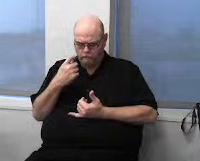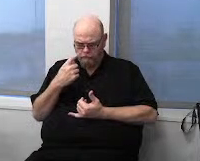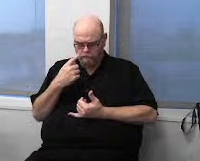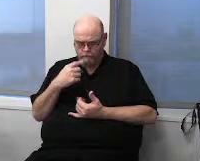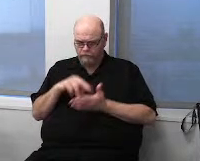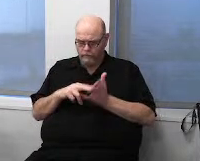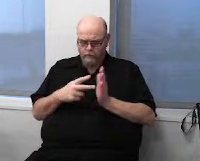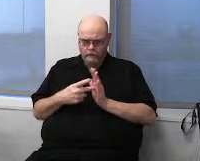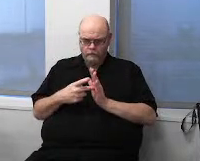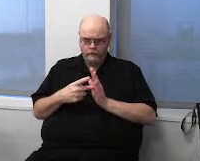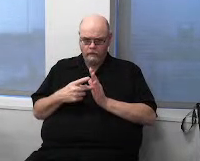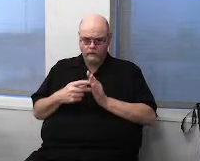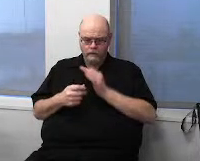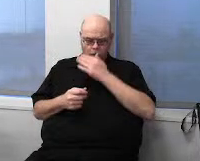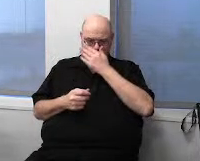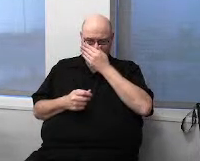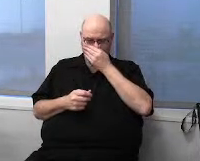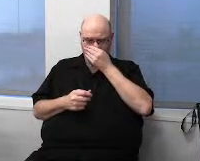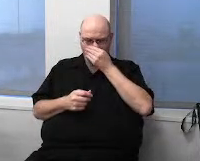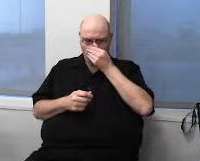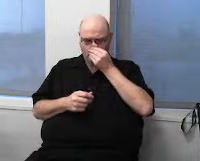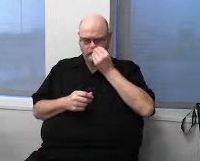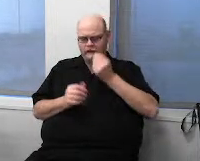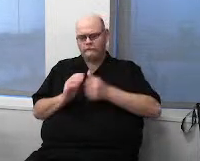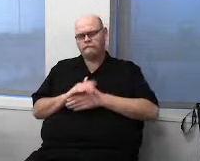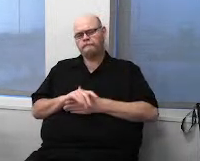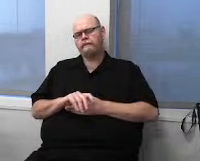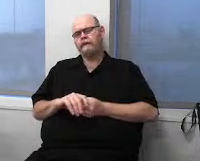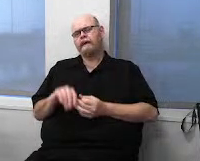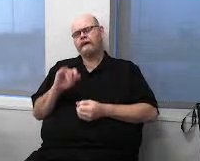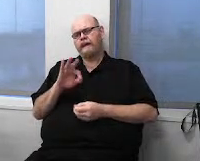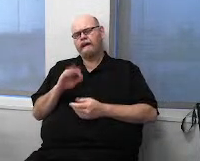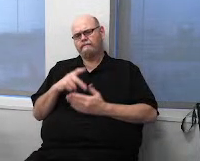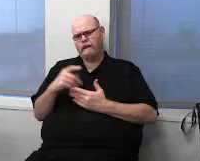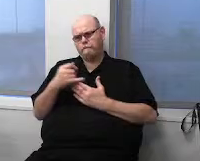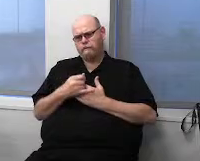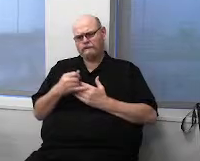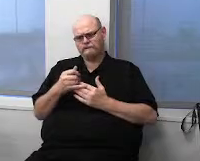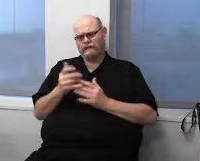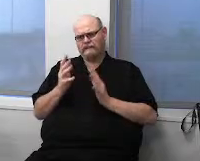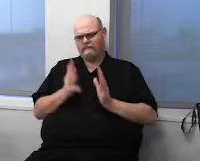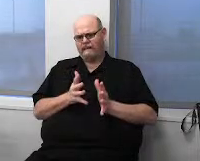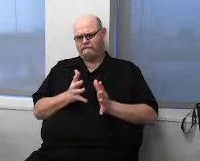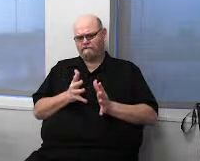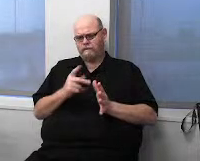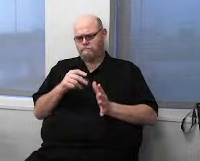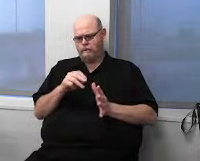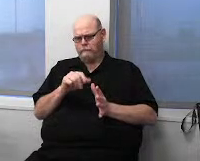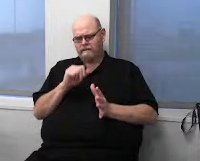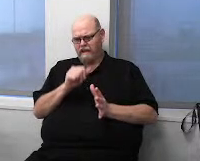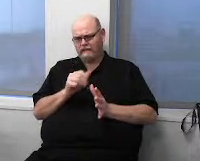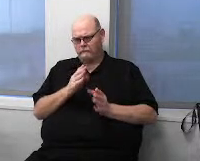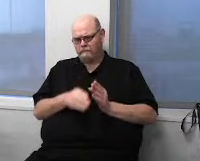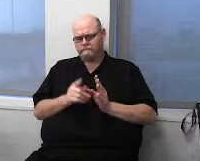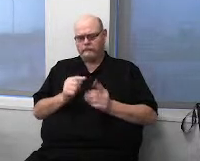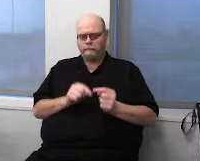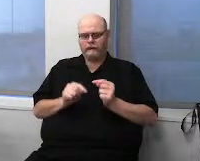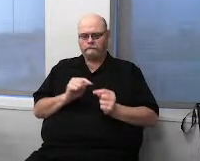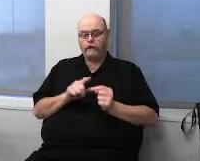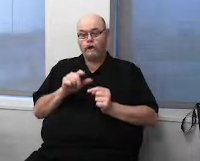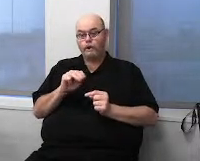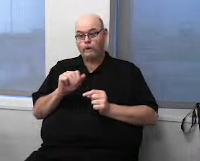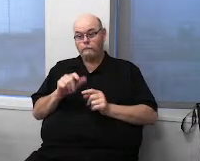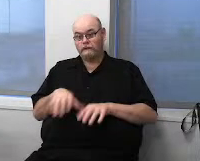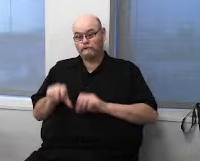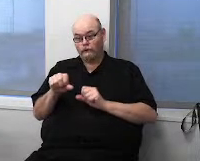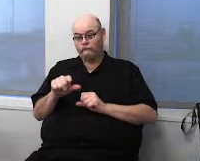I'm trying to understand your question. Wouldn't have been completed? What do you mean with that? Sure. So if it was a project that PREPA left uncompleted,